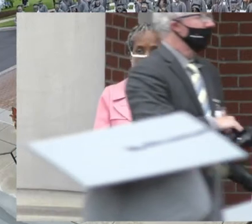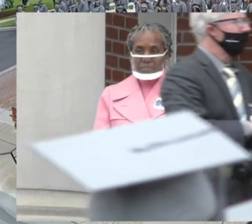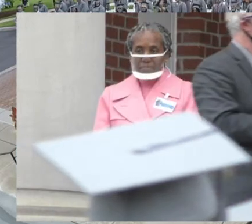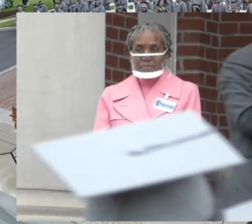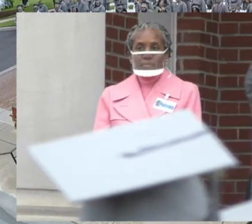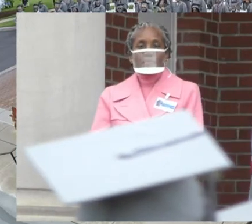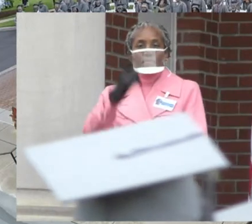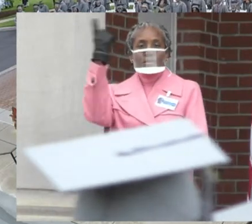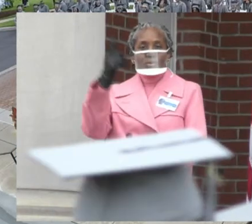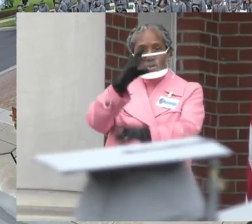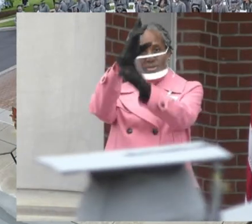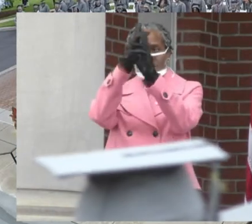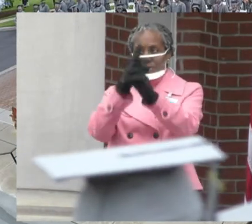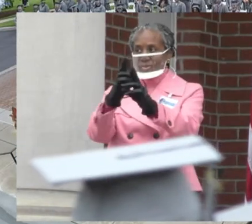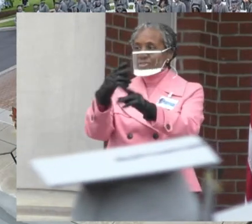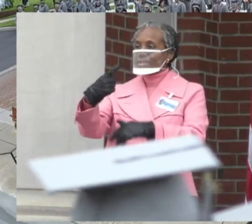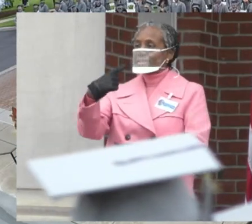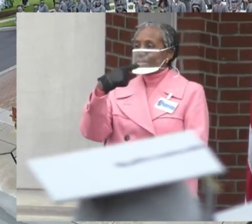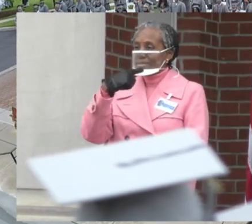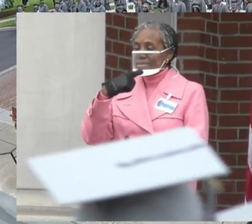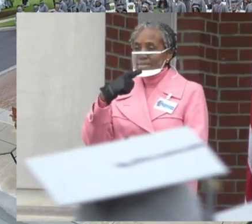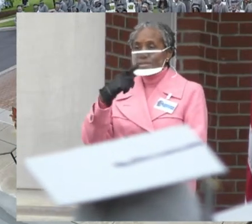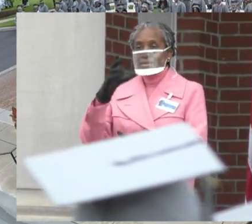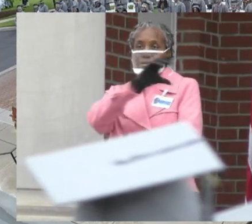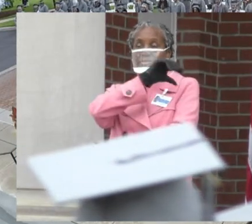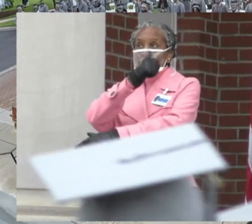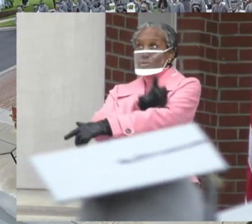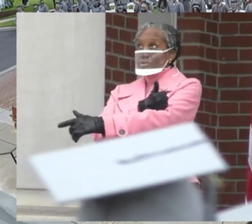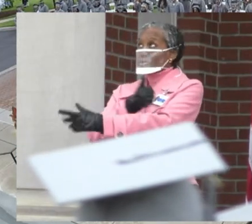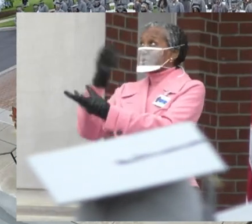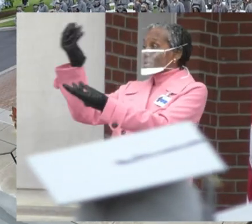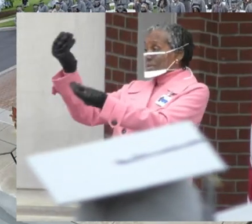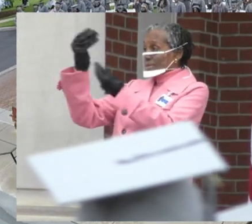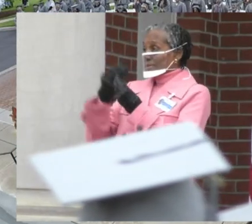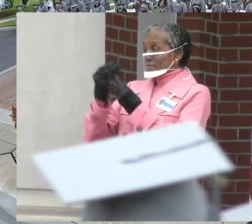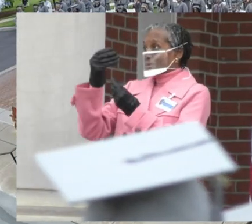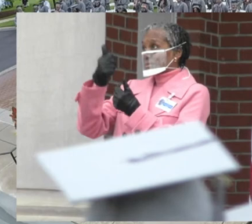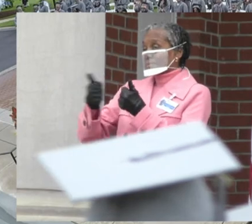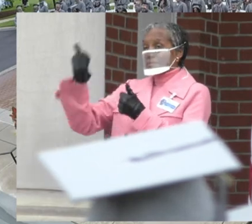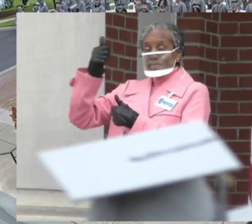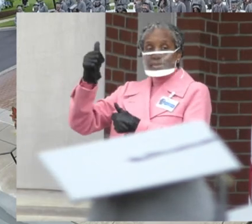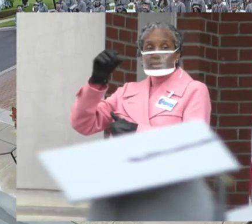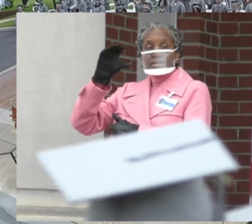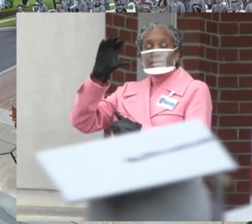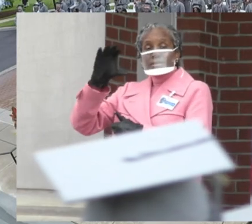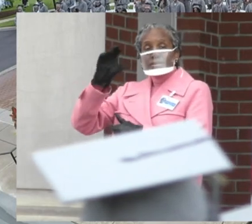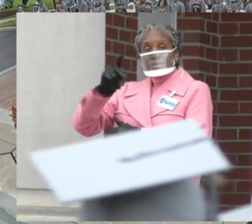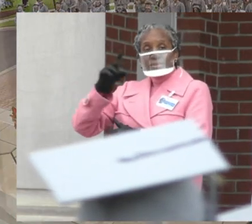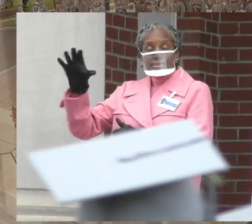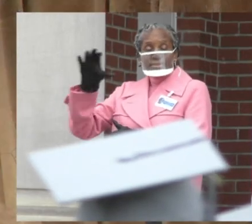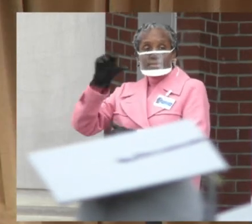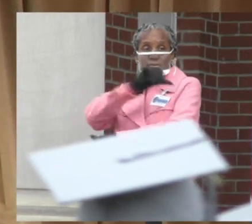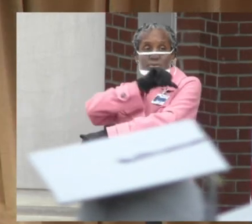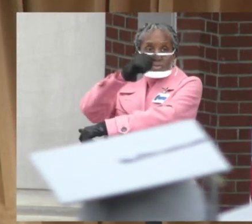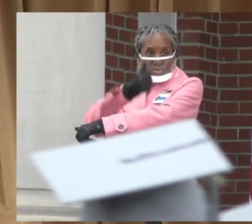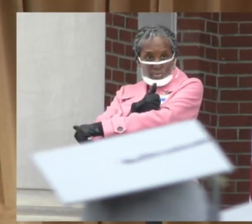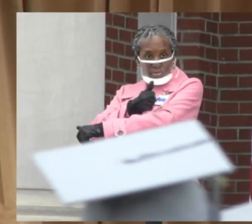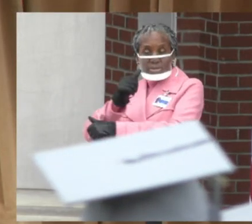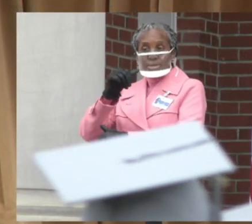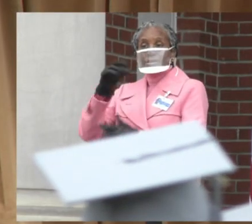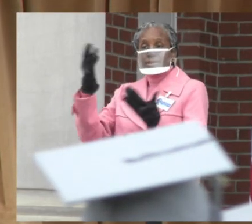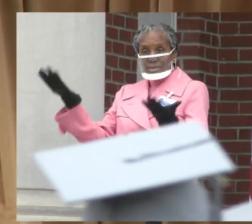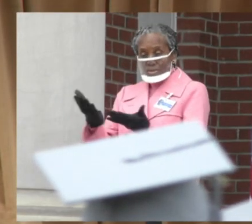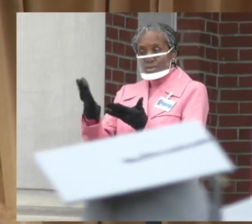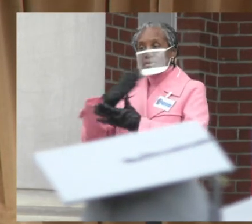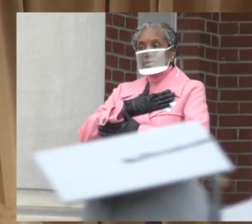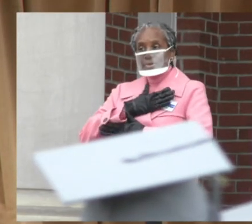It's always an honor to say, by the authority vested in me by the Governing Board of Central Piedmont Community College, it is my pleasure